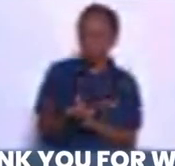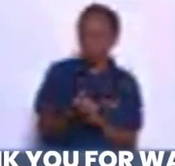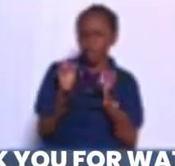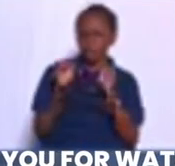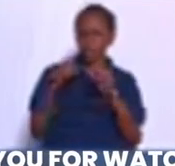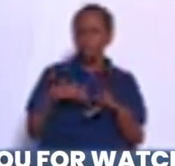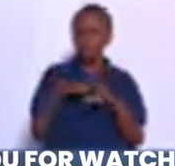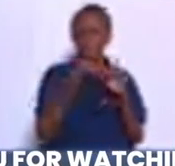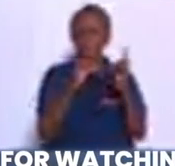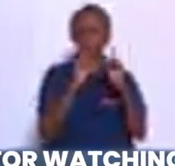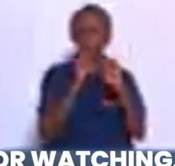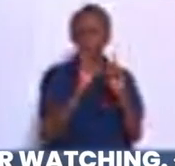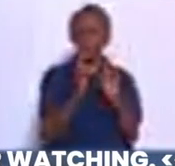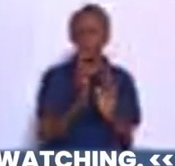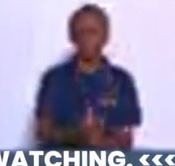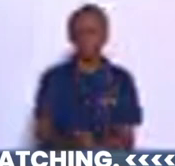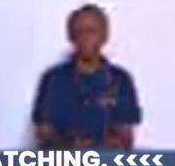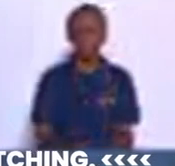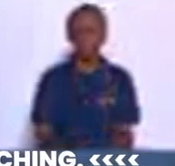talk?